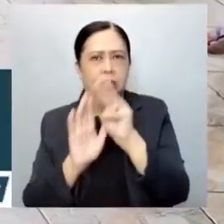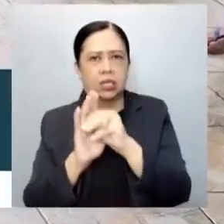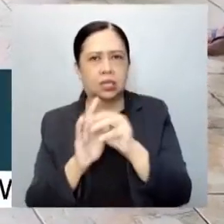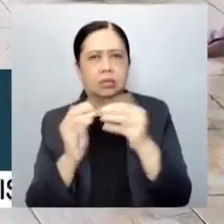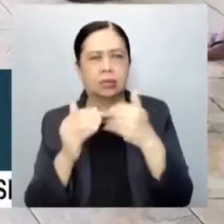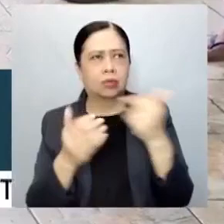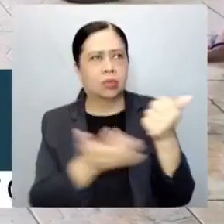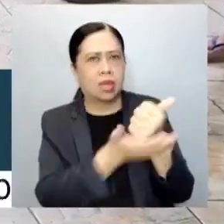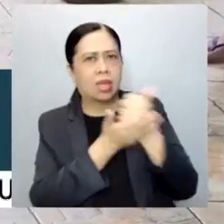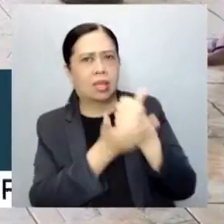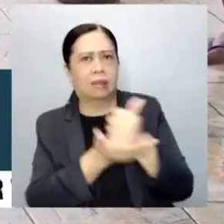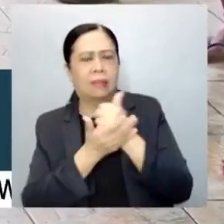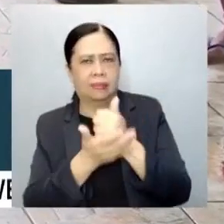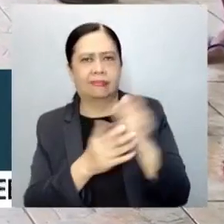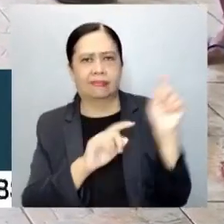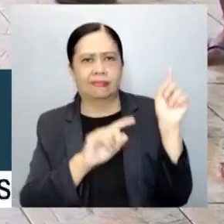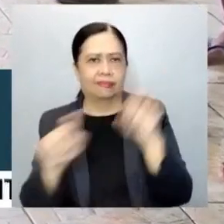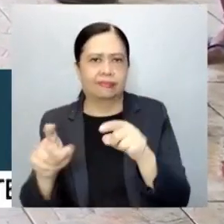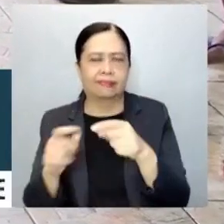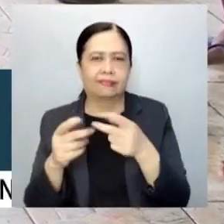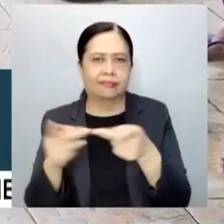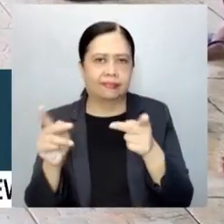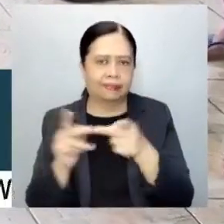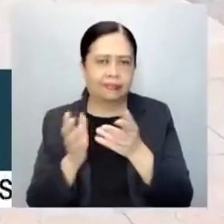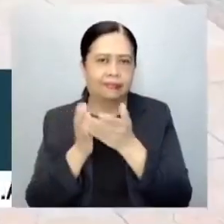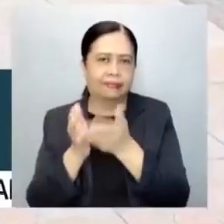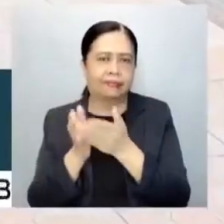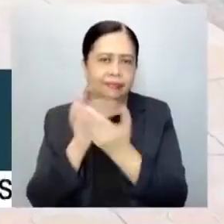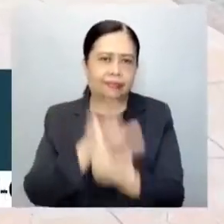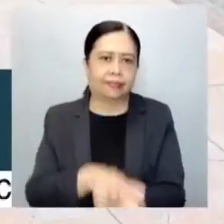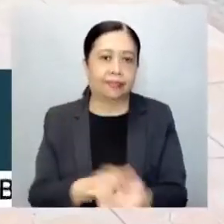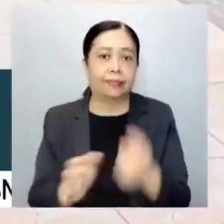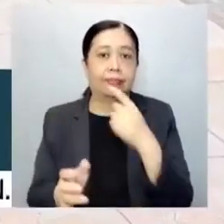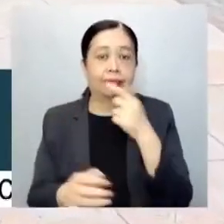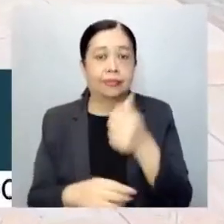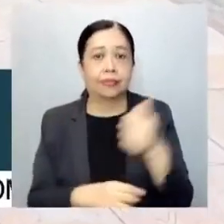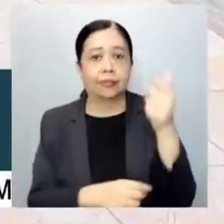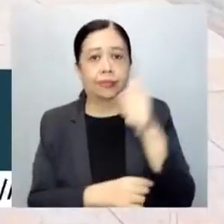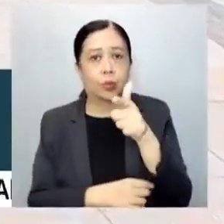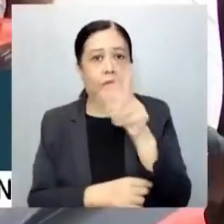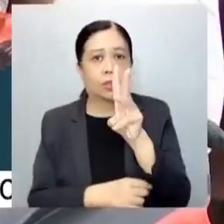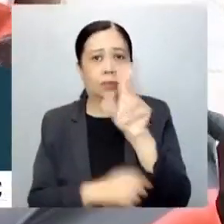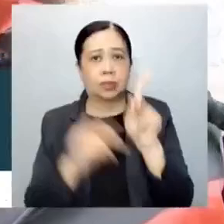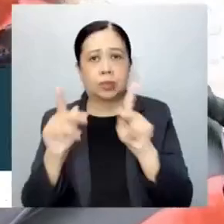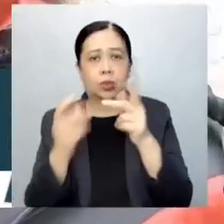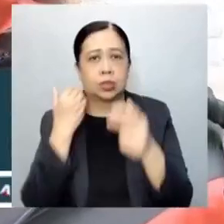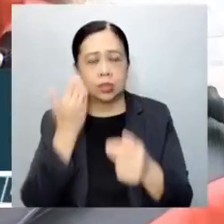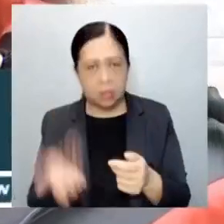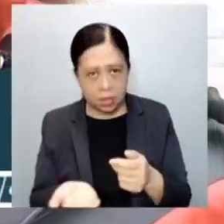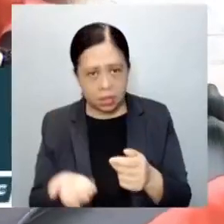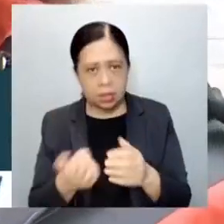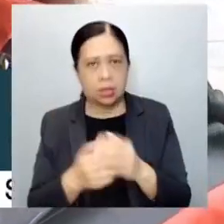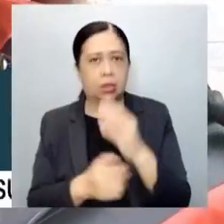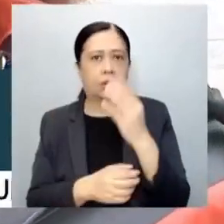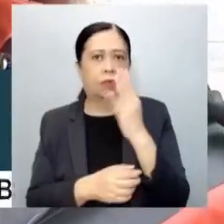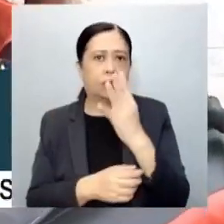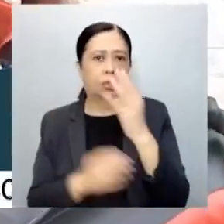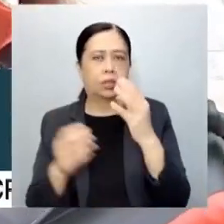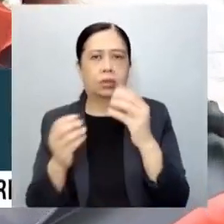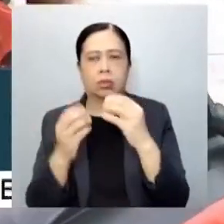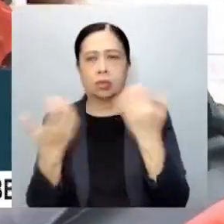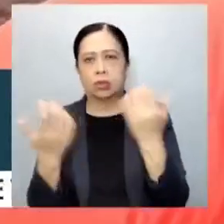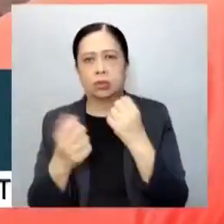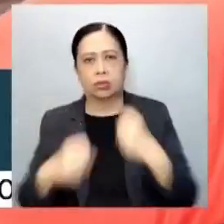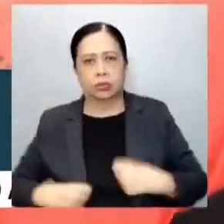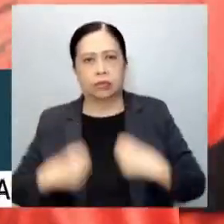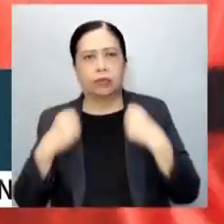rescuers arrived at the scene of the incident. According to authorities, 26 people died, while 40 more survived. The captain